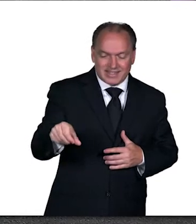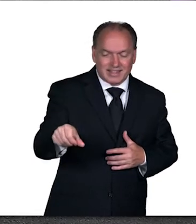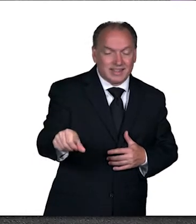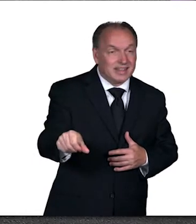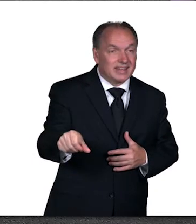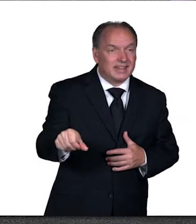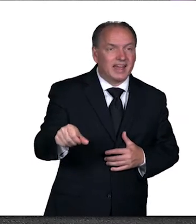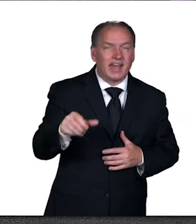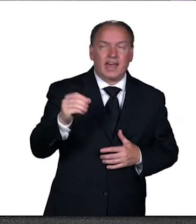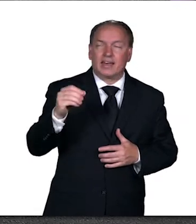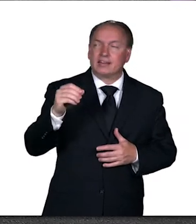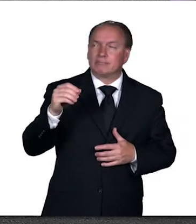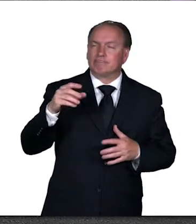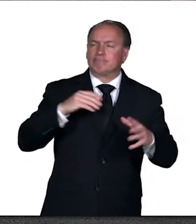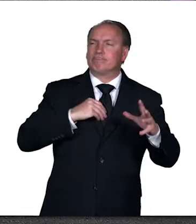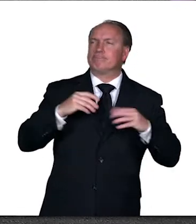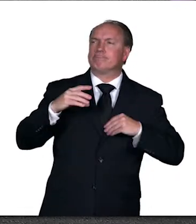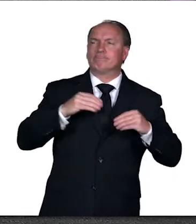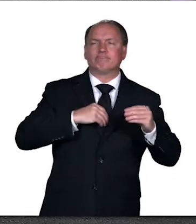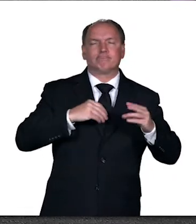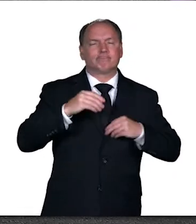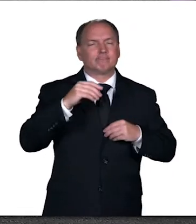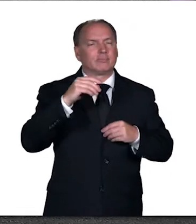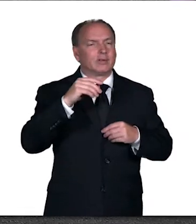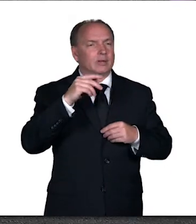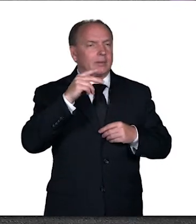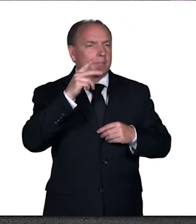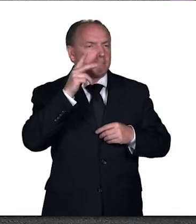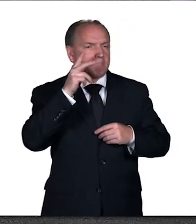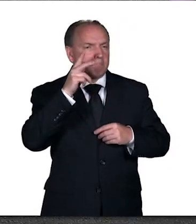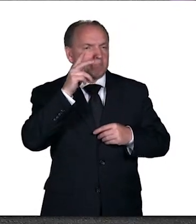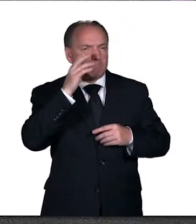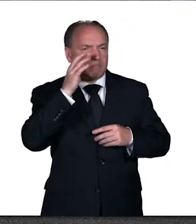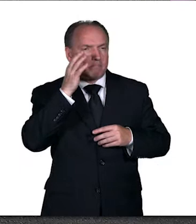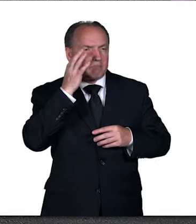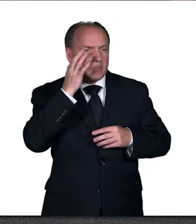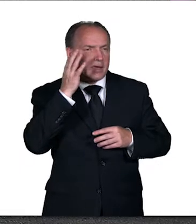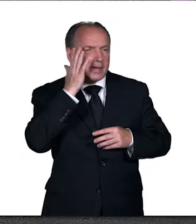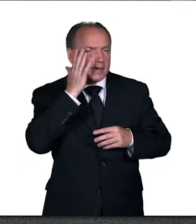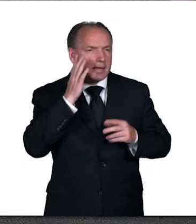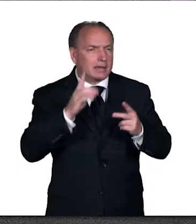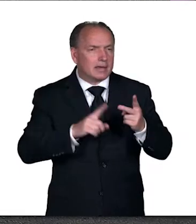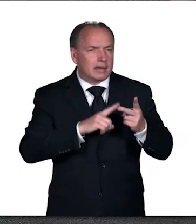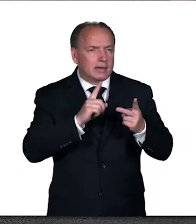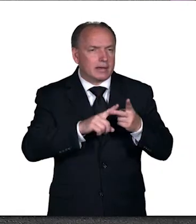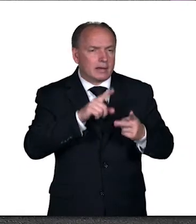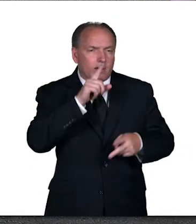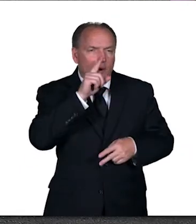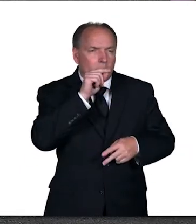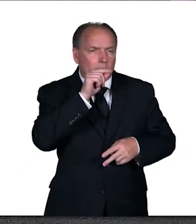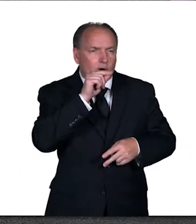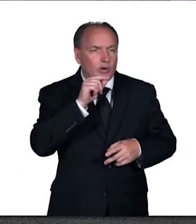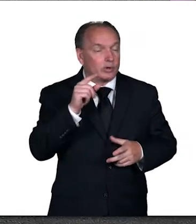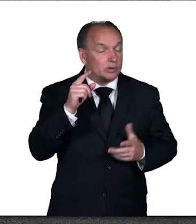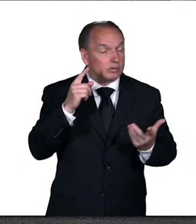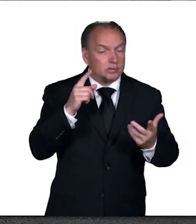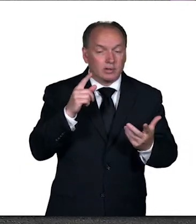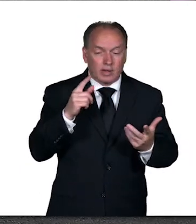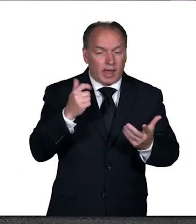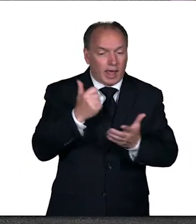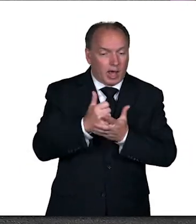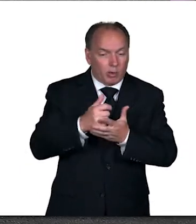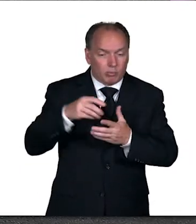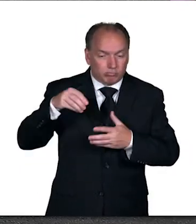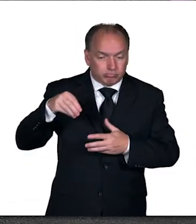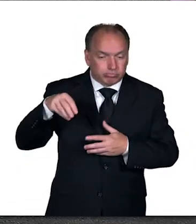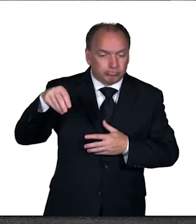in bees or birds to either pollinate, which means kind of give it a little more nutrients